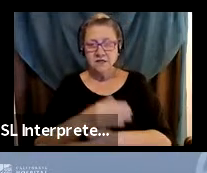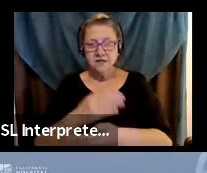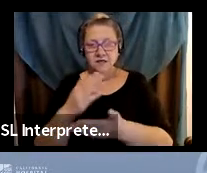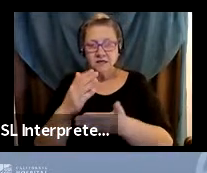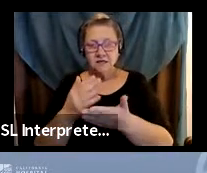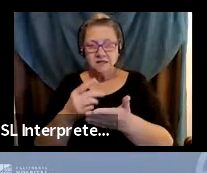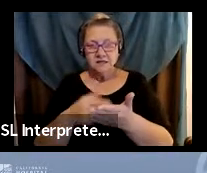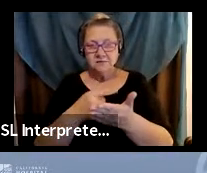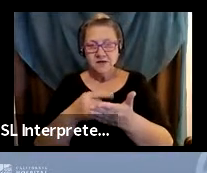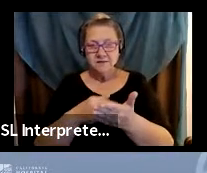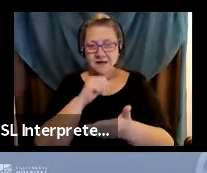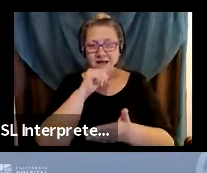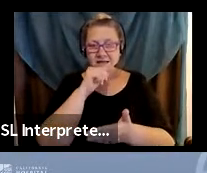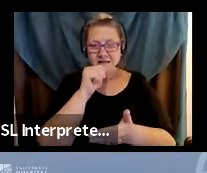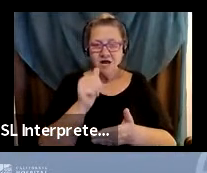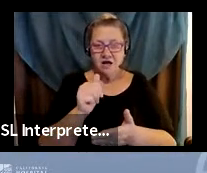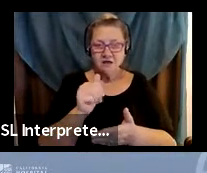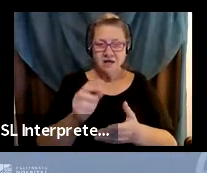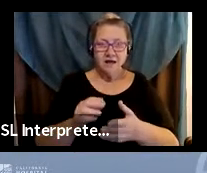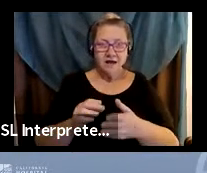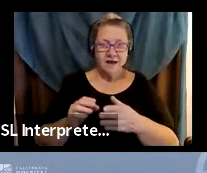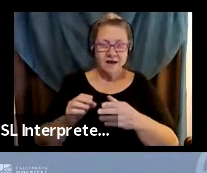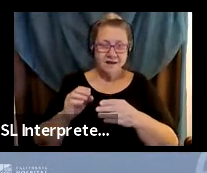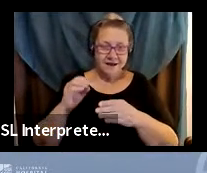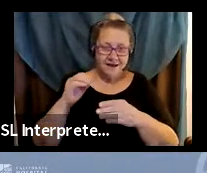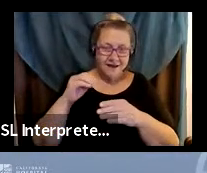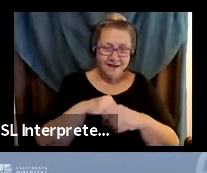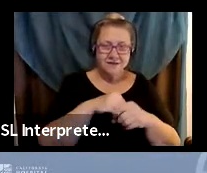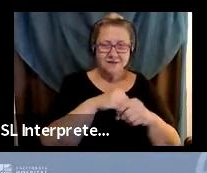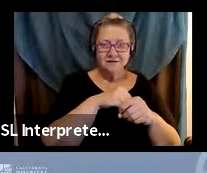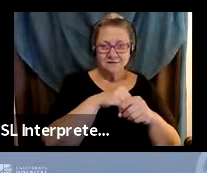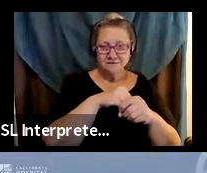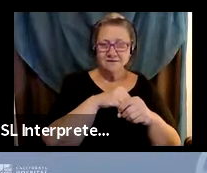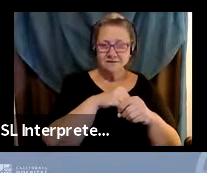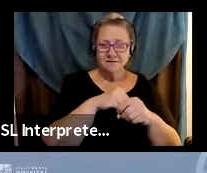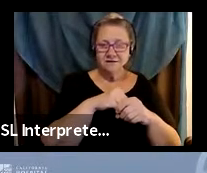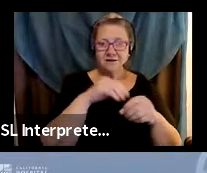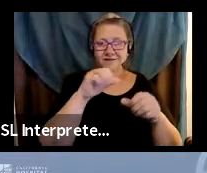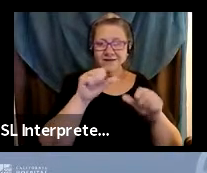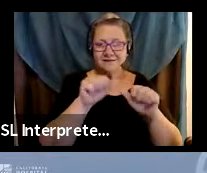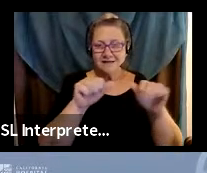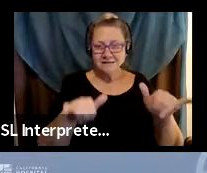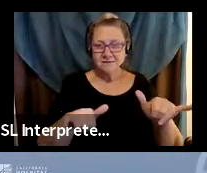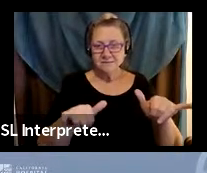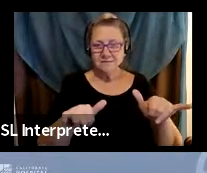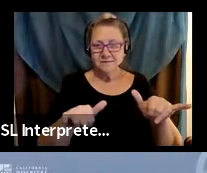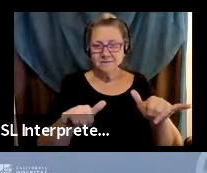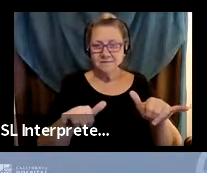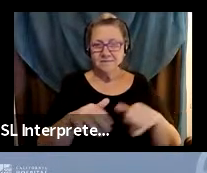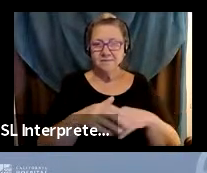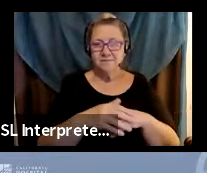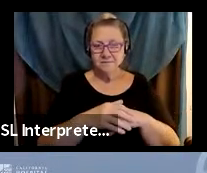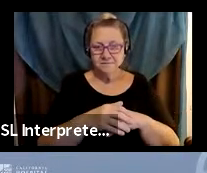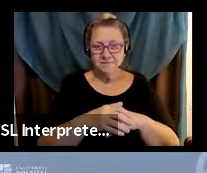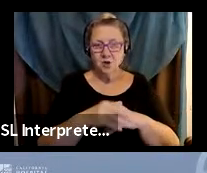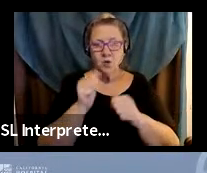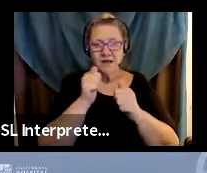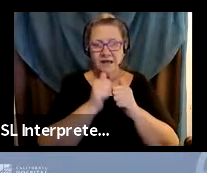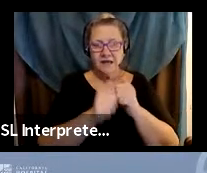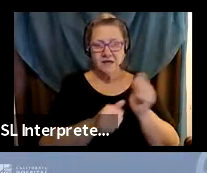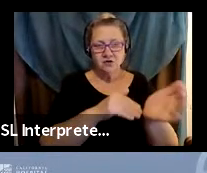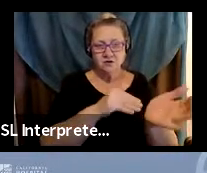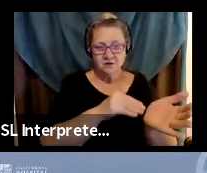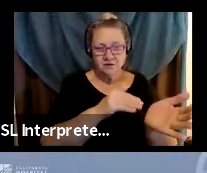actual electronic health record. So it does vary by provider, just like our overall health system and electronic health records use is really varied. So I